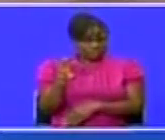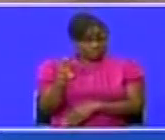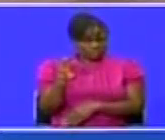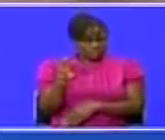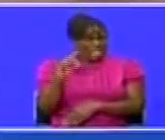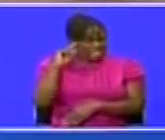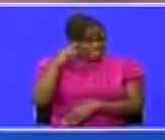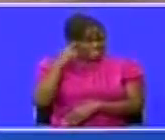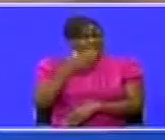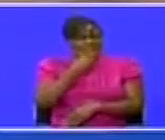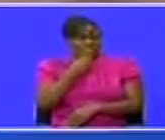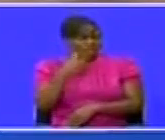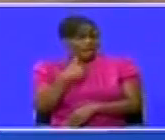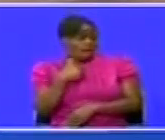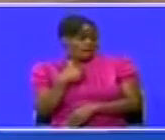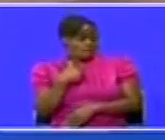There was a father who was